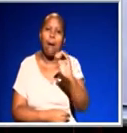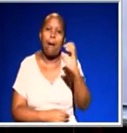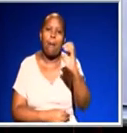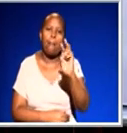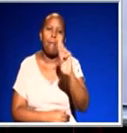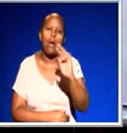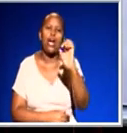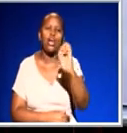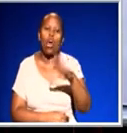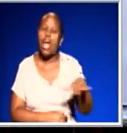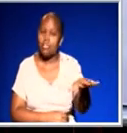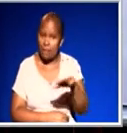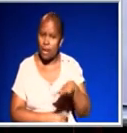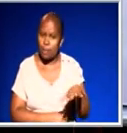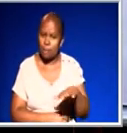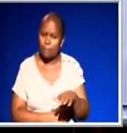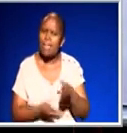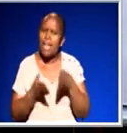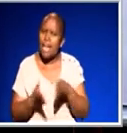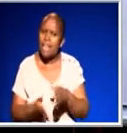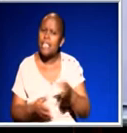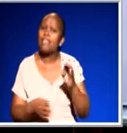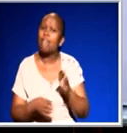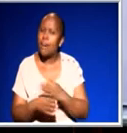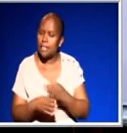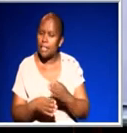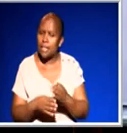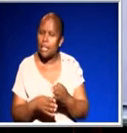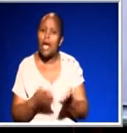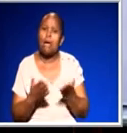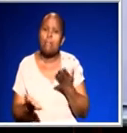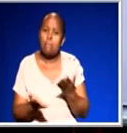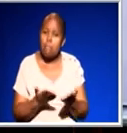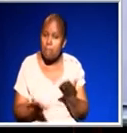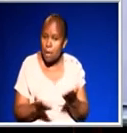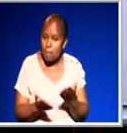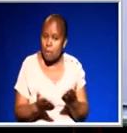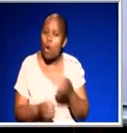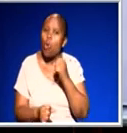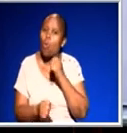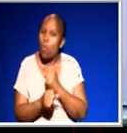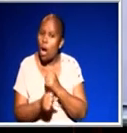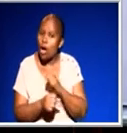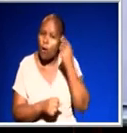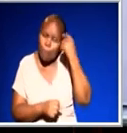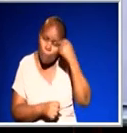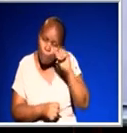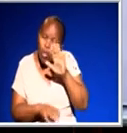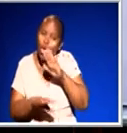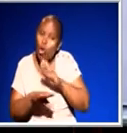microenvironment. And these factors, they can either work for the